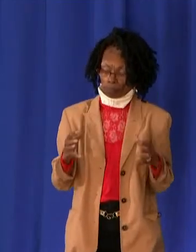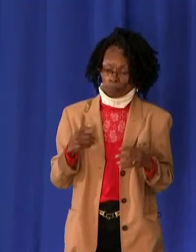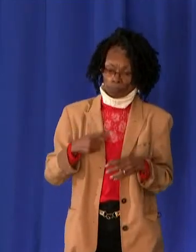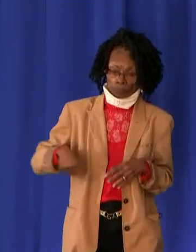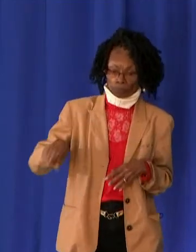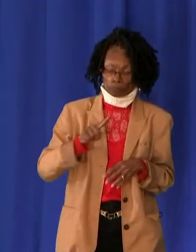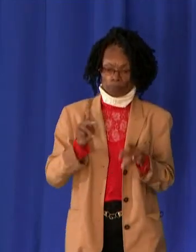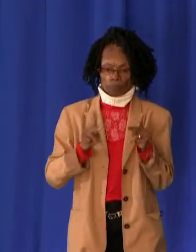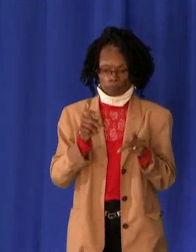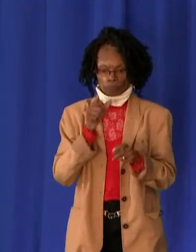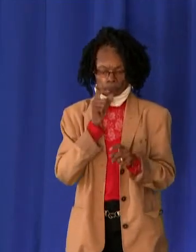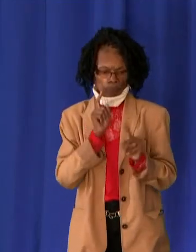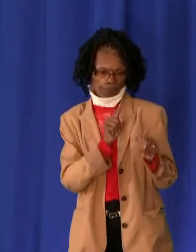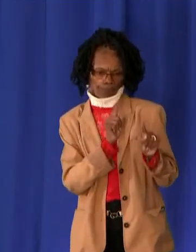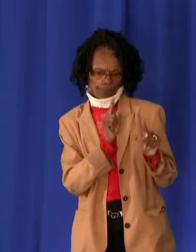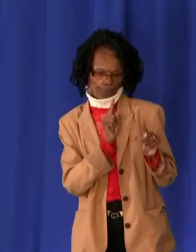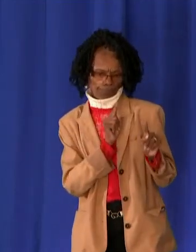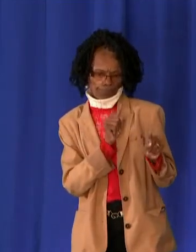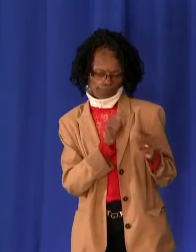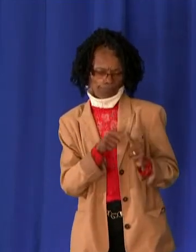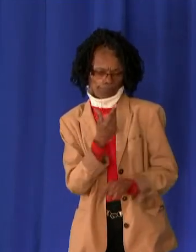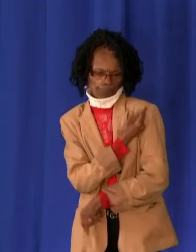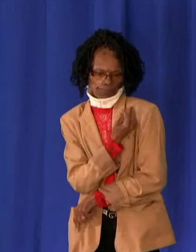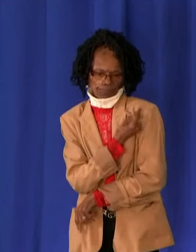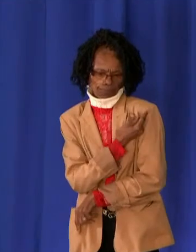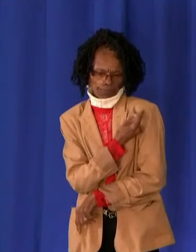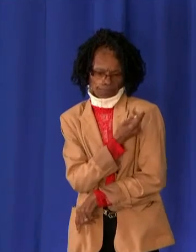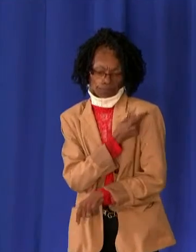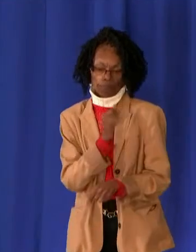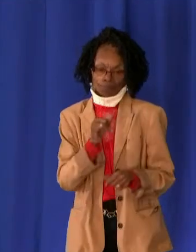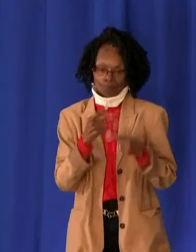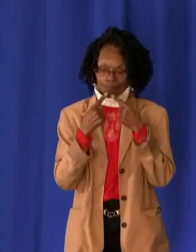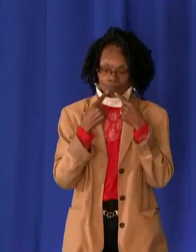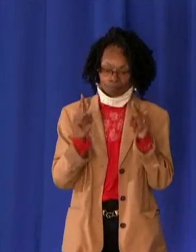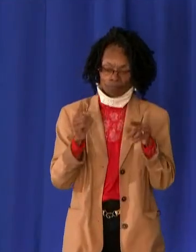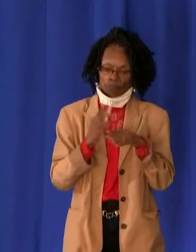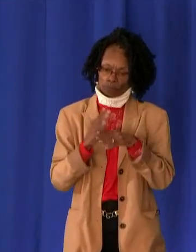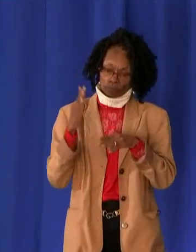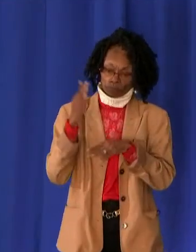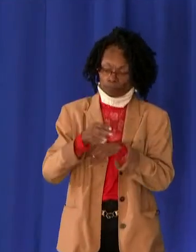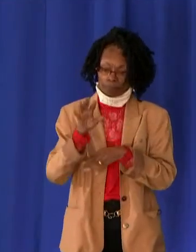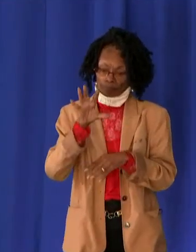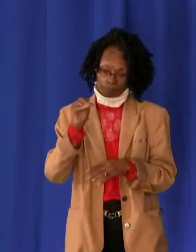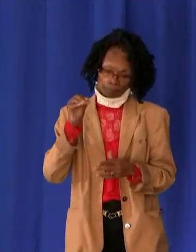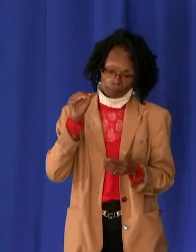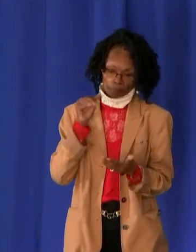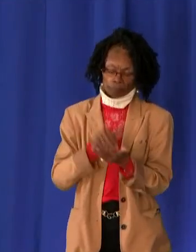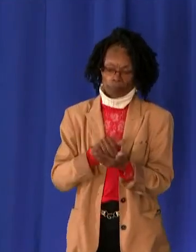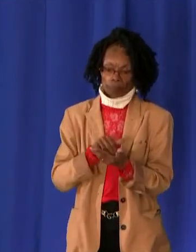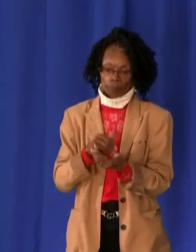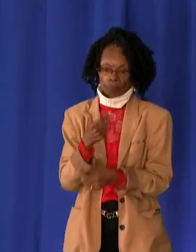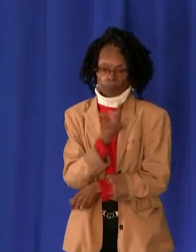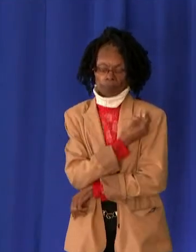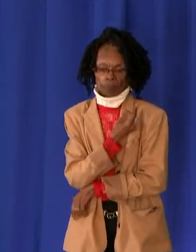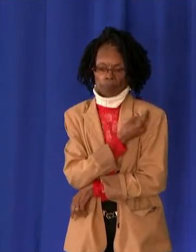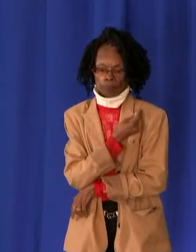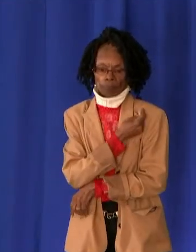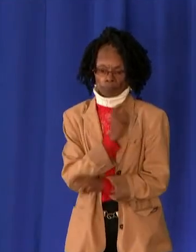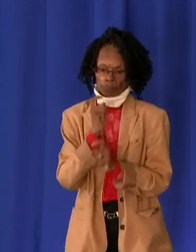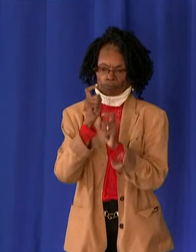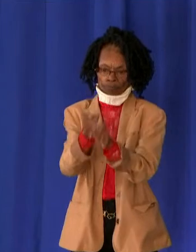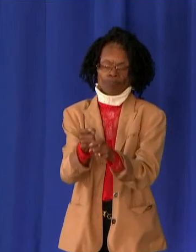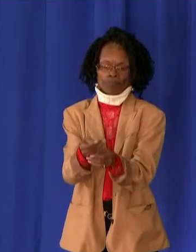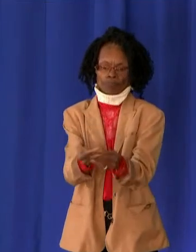from that winter surge plan. In the first 3 weeks from the announcements of the winter surge plan, we had over 50,000